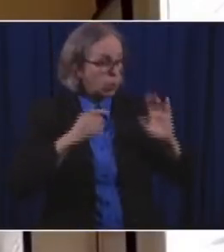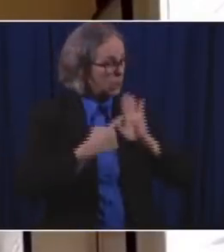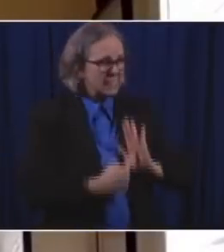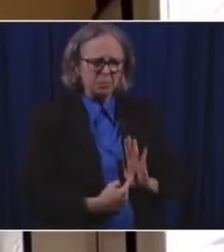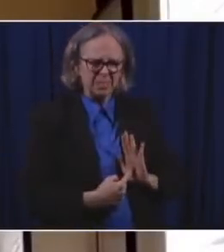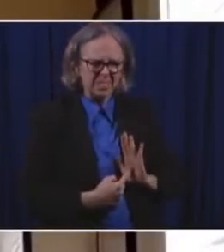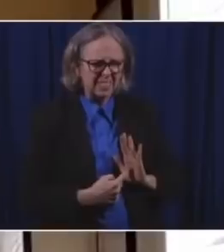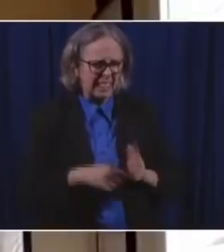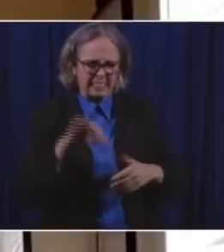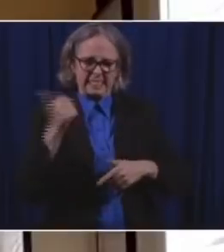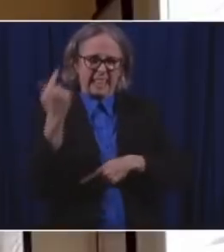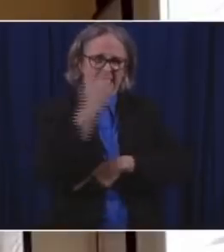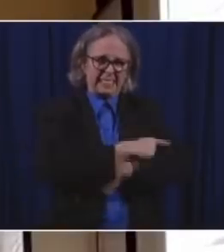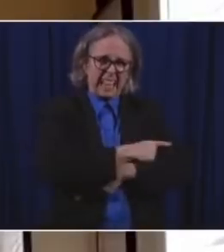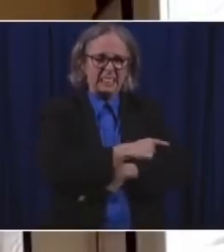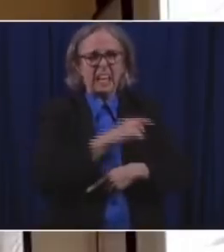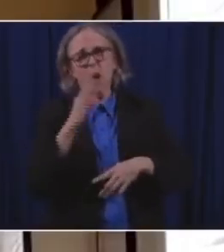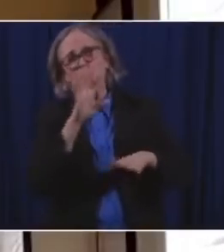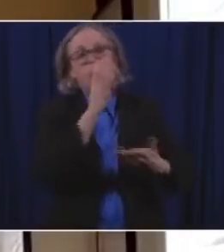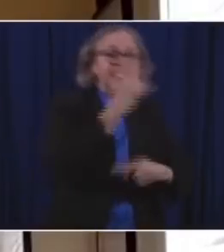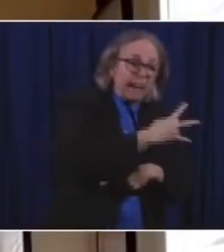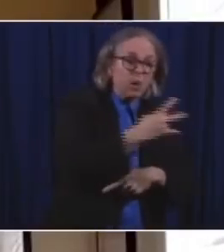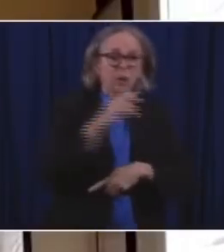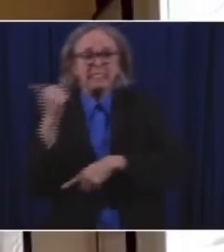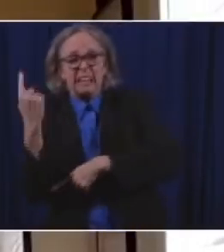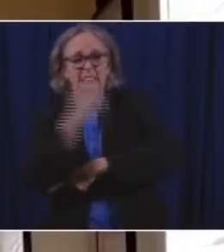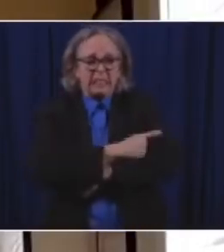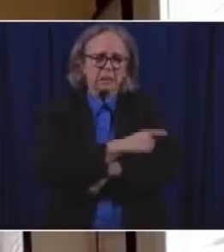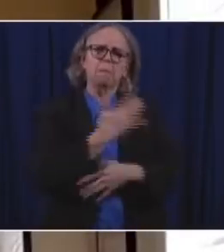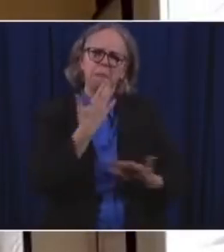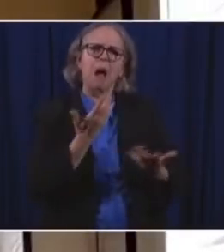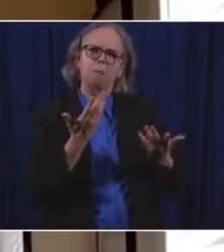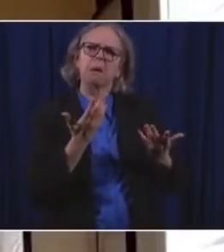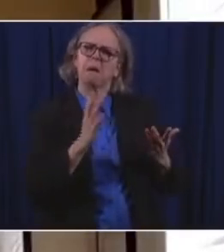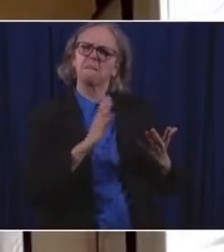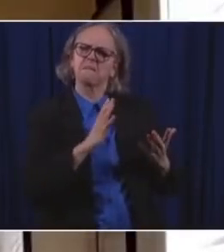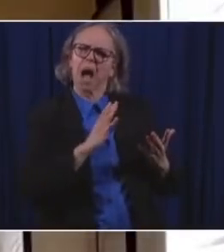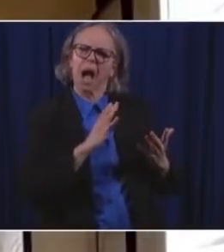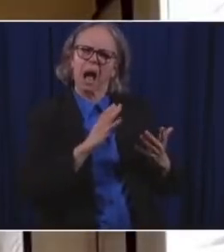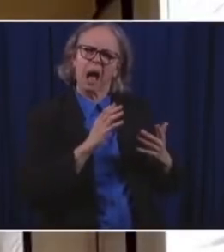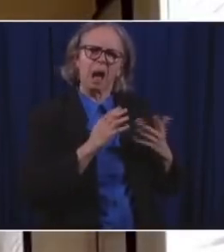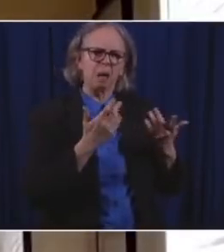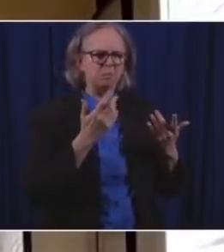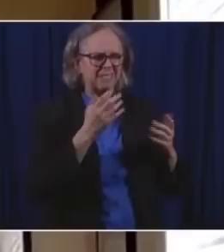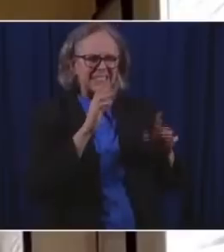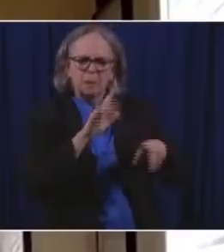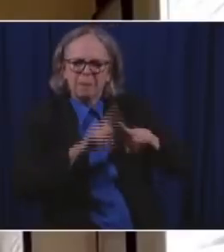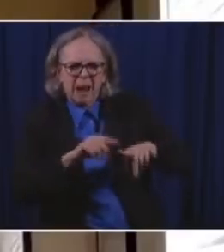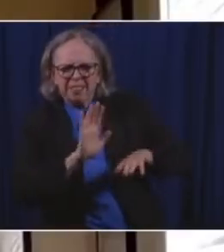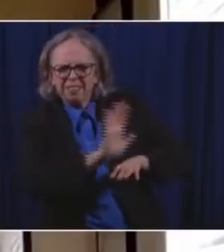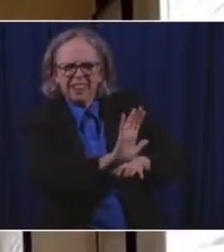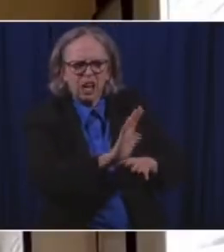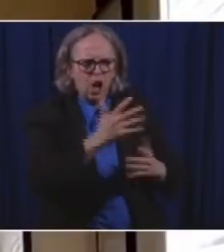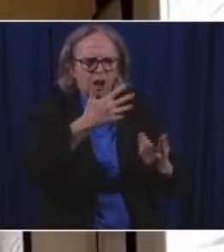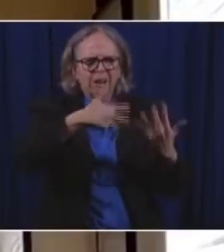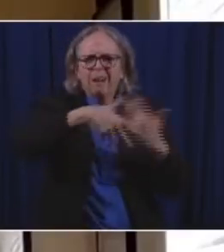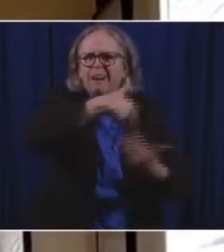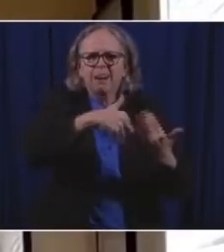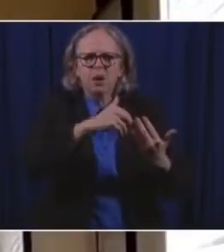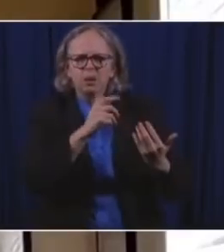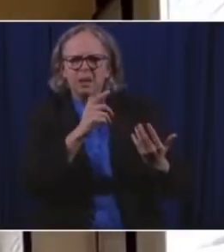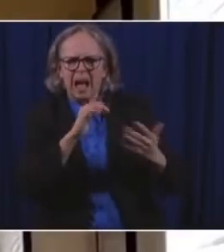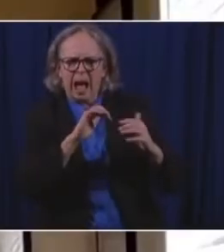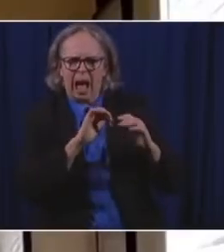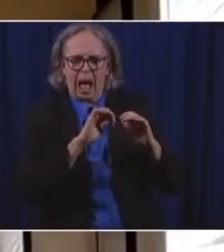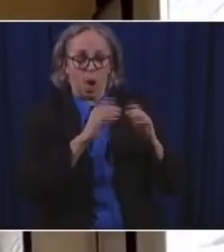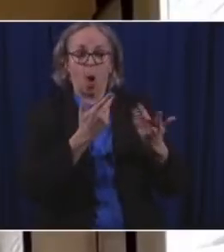or 7-day period may be appropriate based on circumstances or guidance from their local health department. This may, for